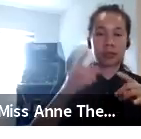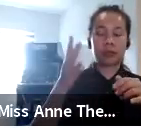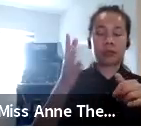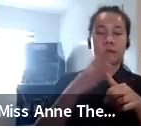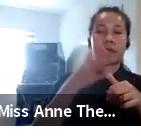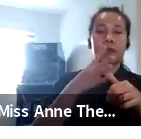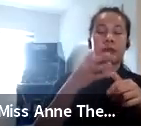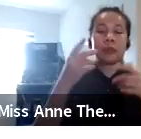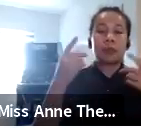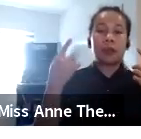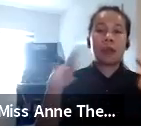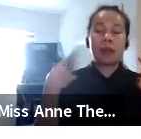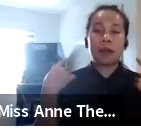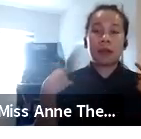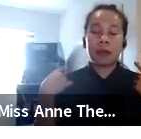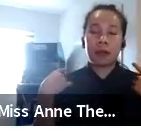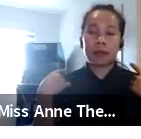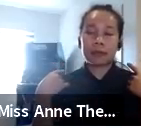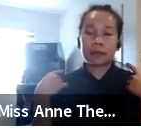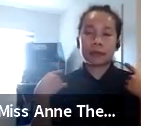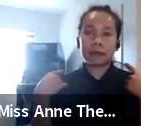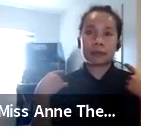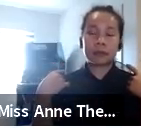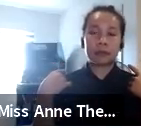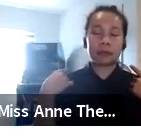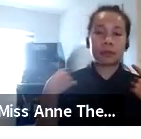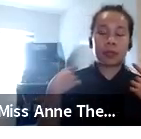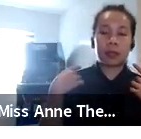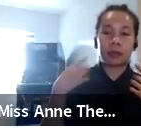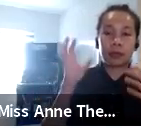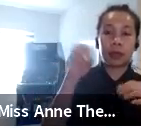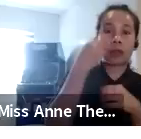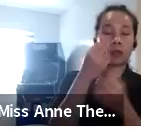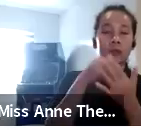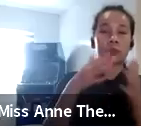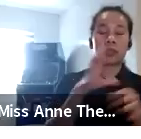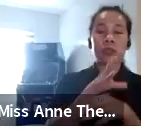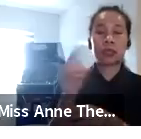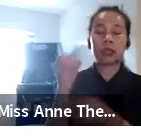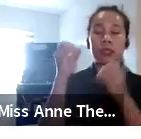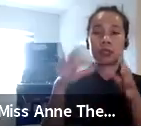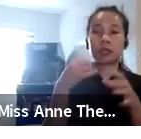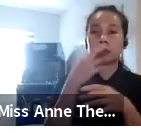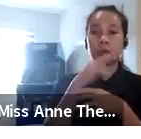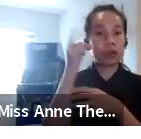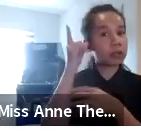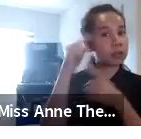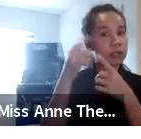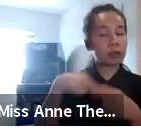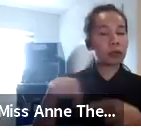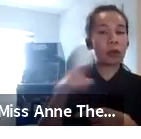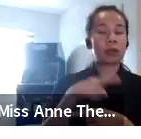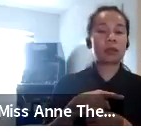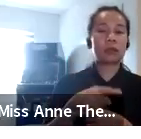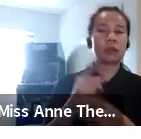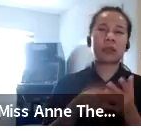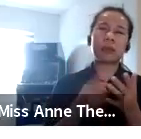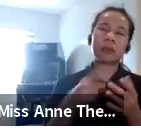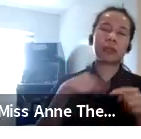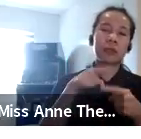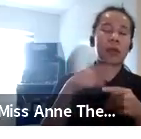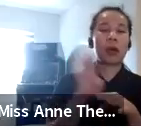have a captive audience of teachers and students. Um, sometimes when we are busy